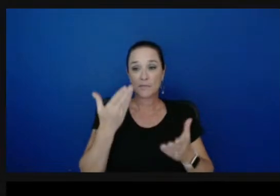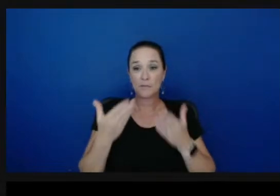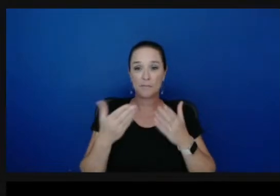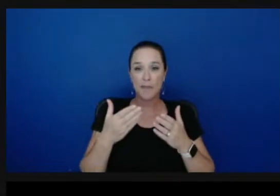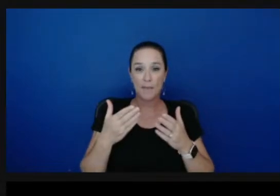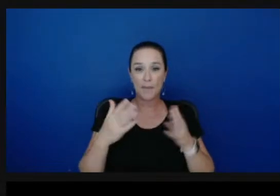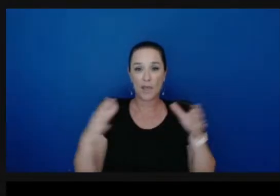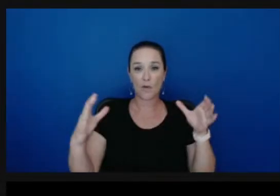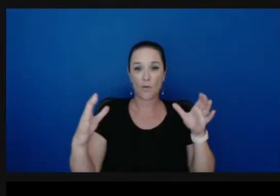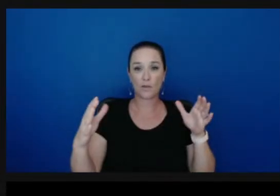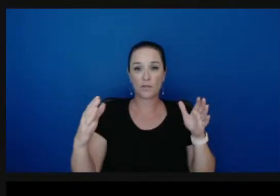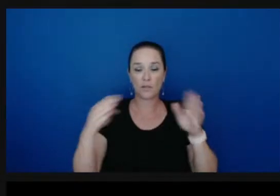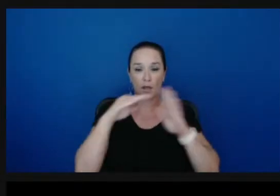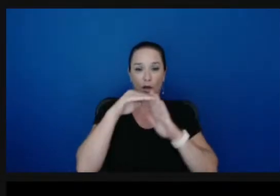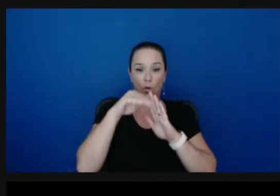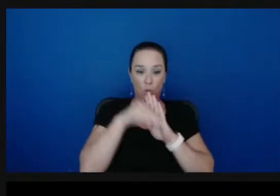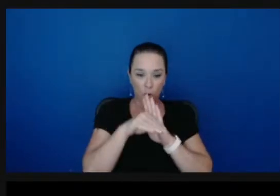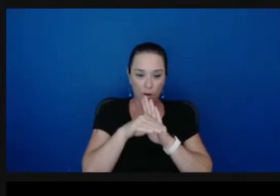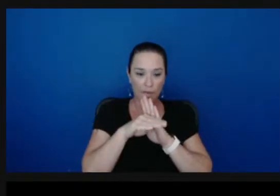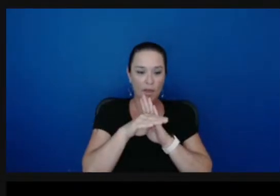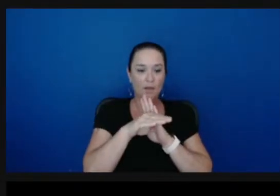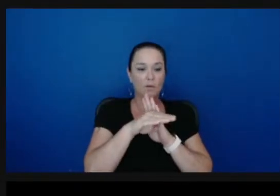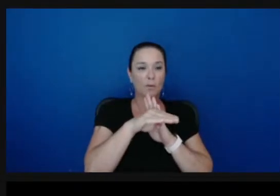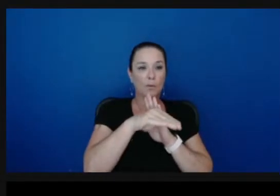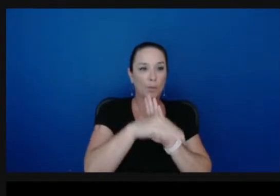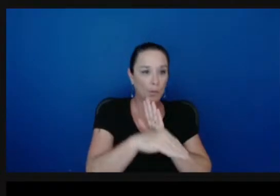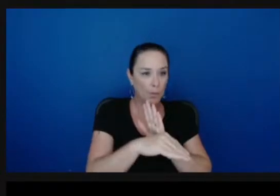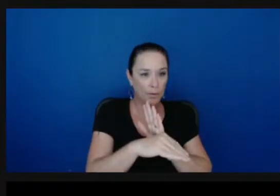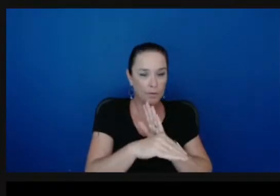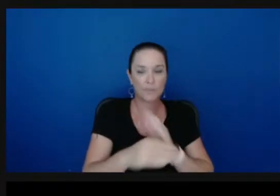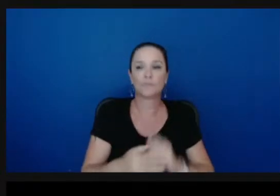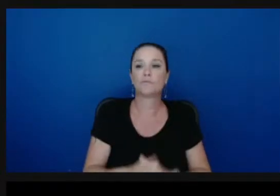see it happening. It's happening here, perhaps.